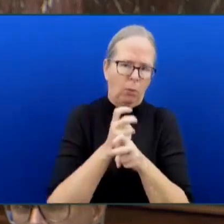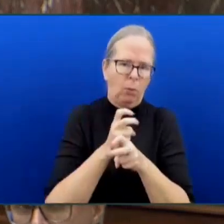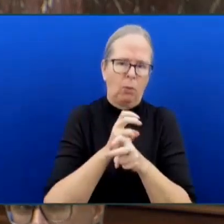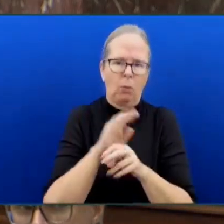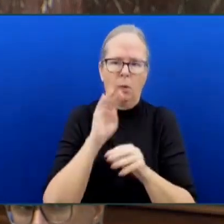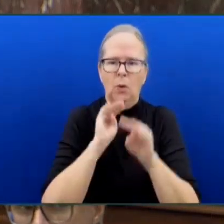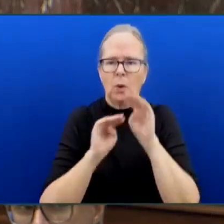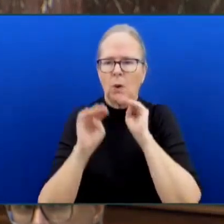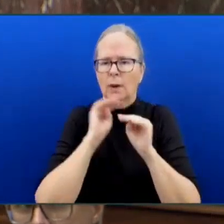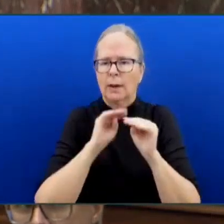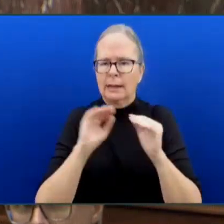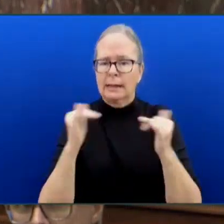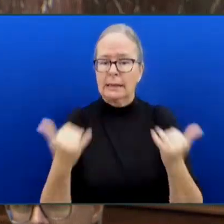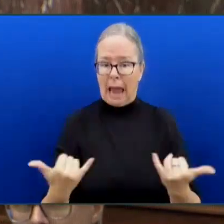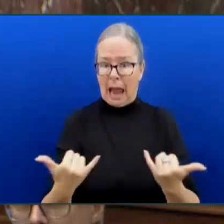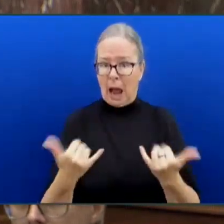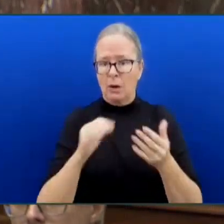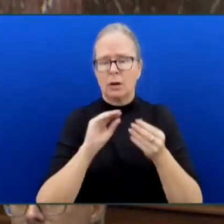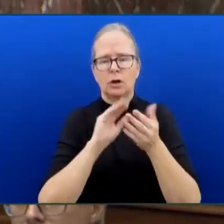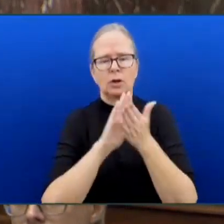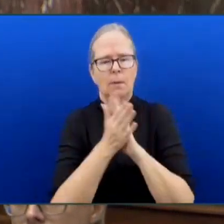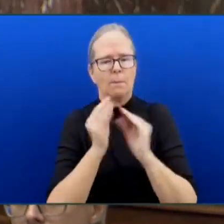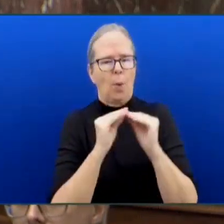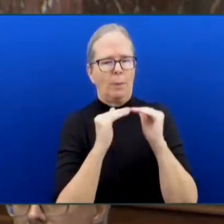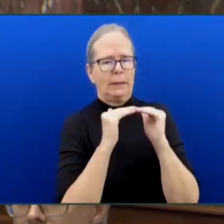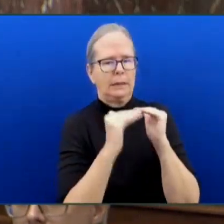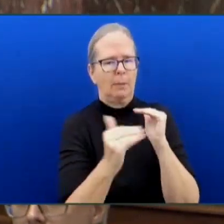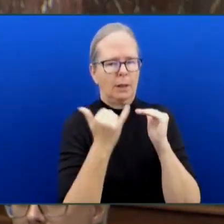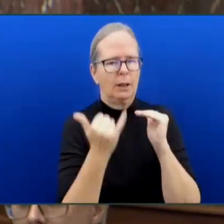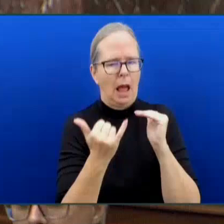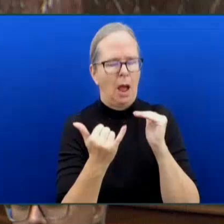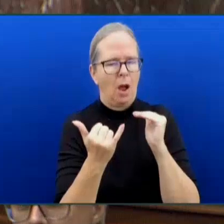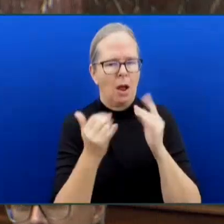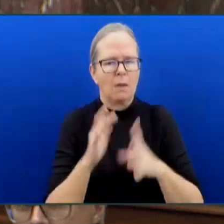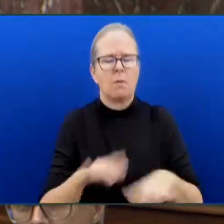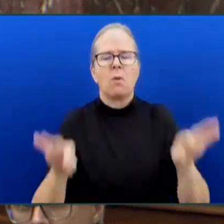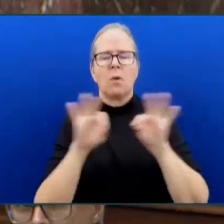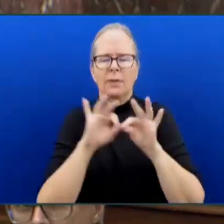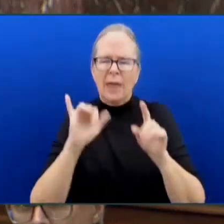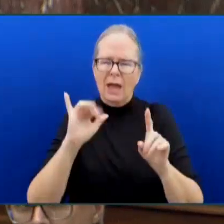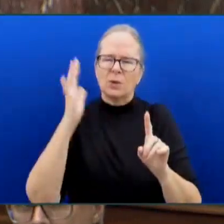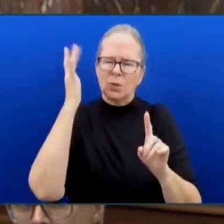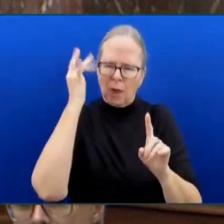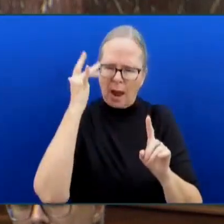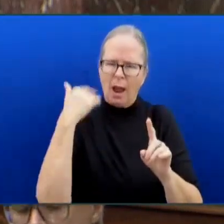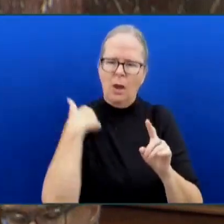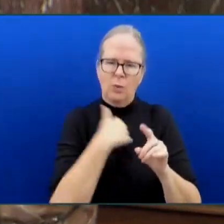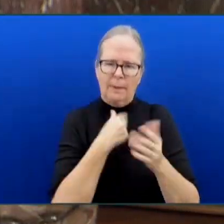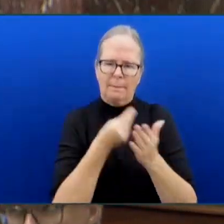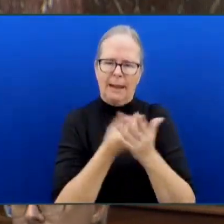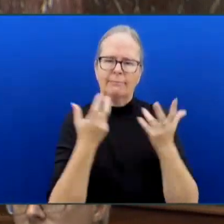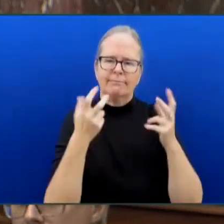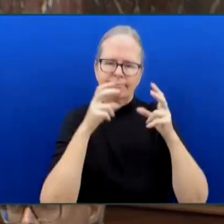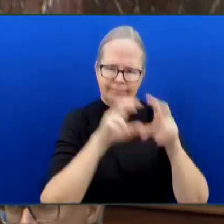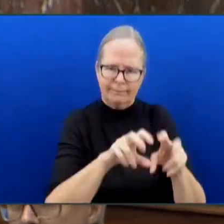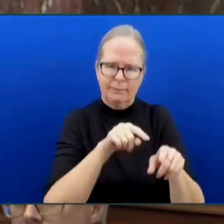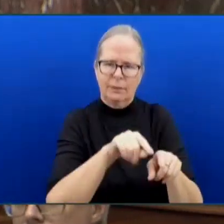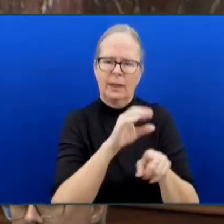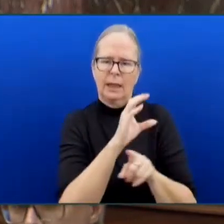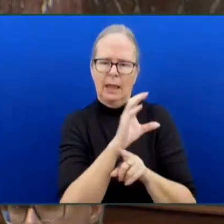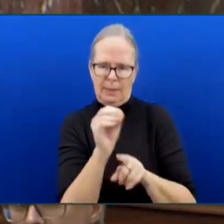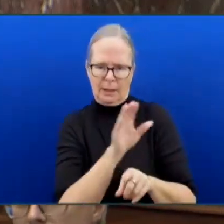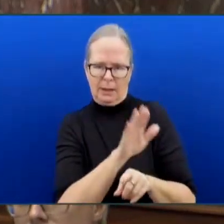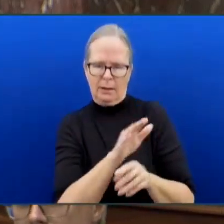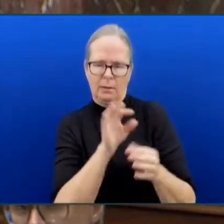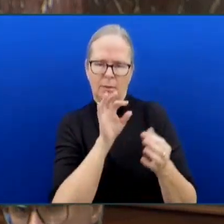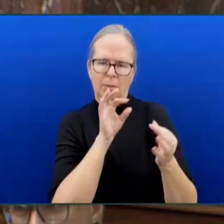Ferries. That's why we rushed funding towards the company to be able to stabilize rates and engage in